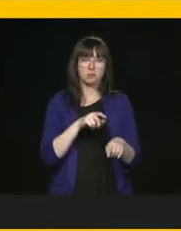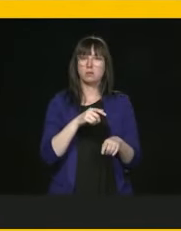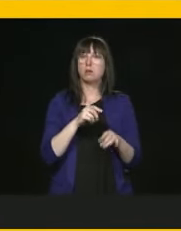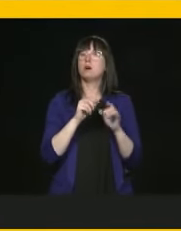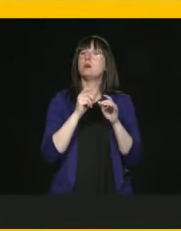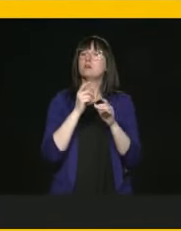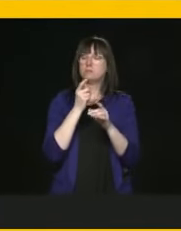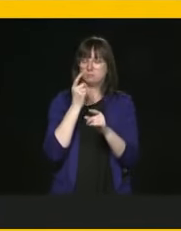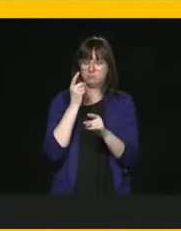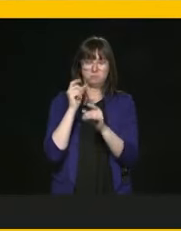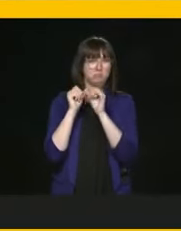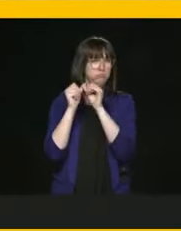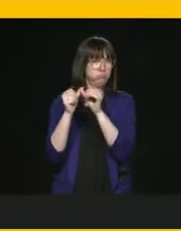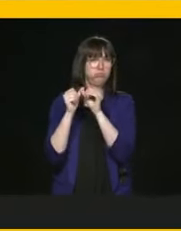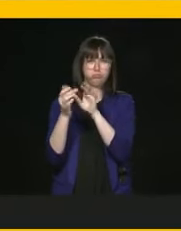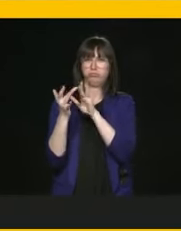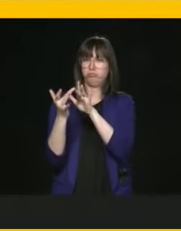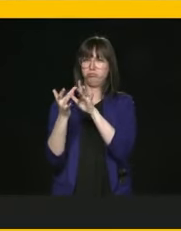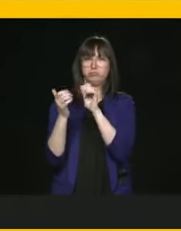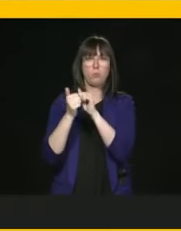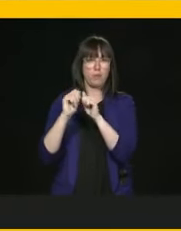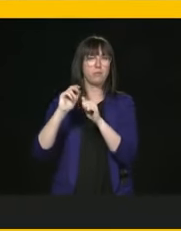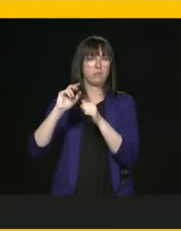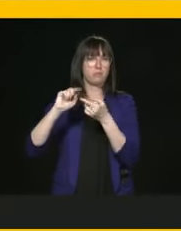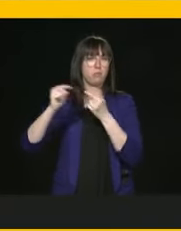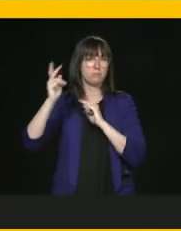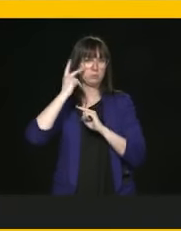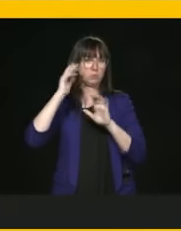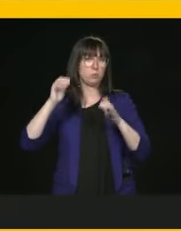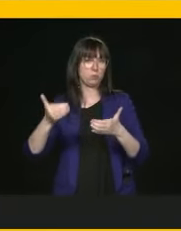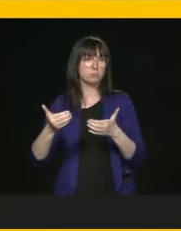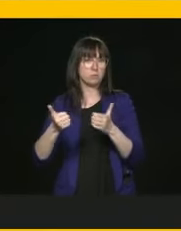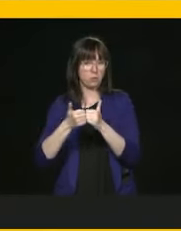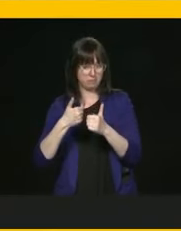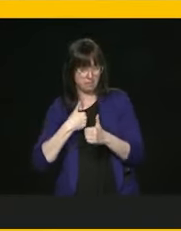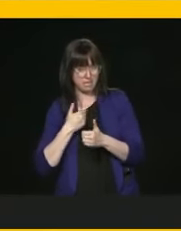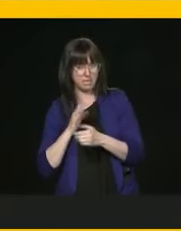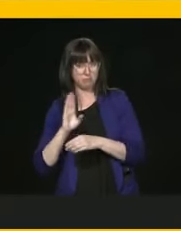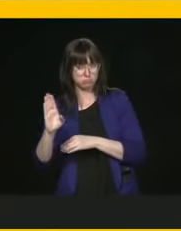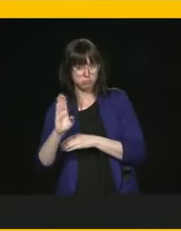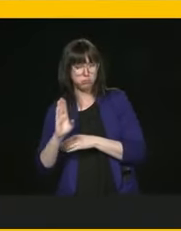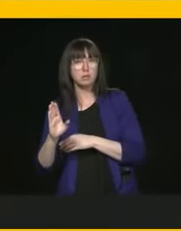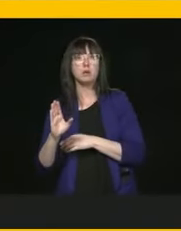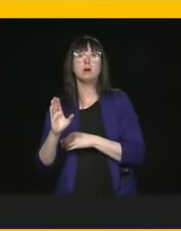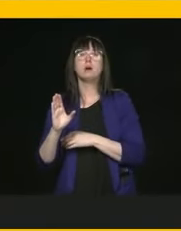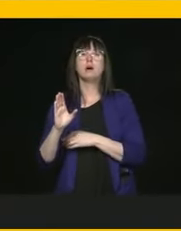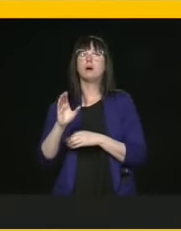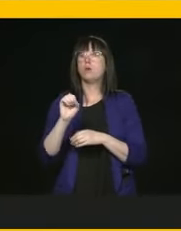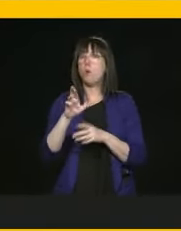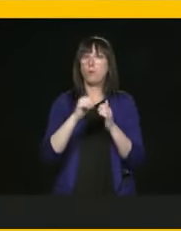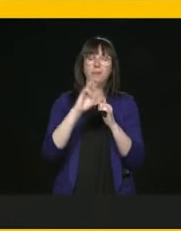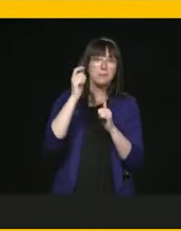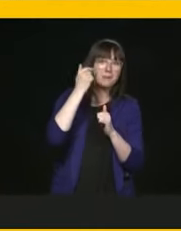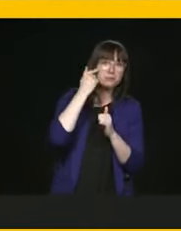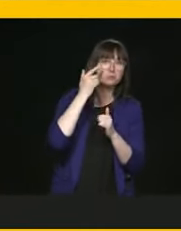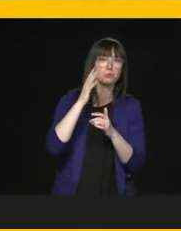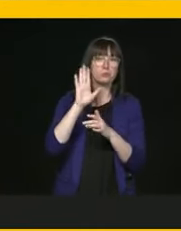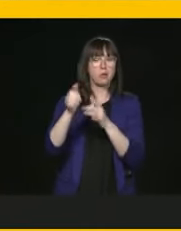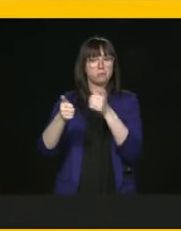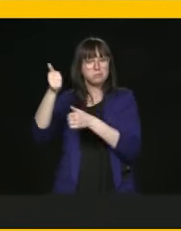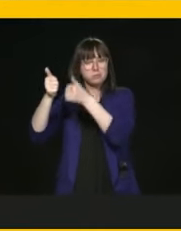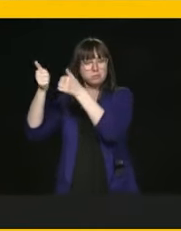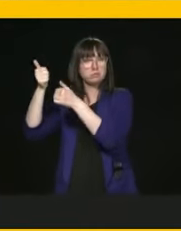with opposition leaders, both me directly and mostly through ministers and officials, and